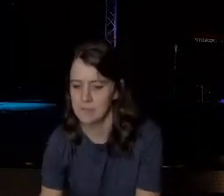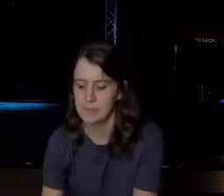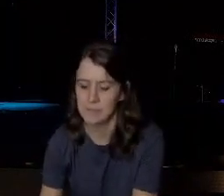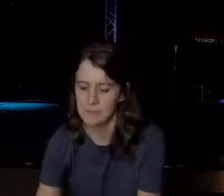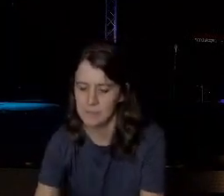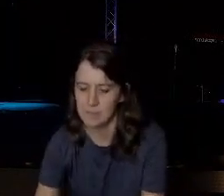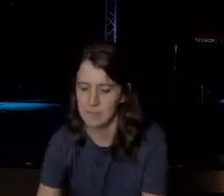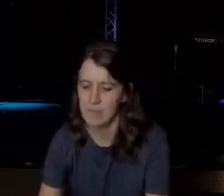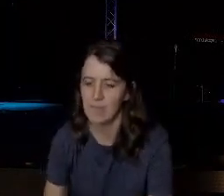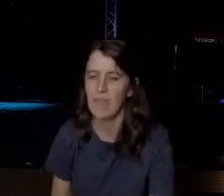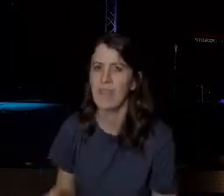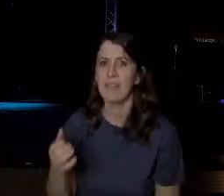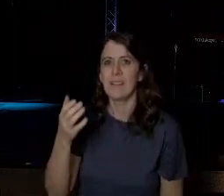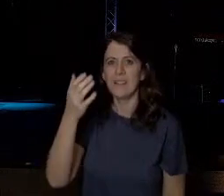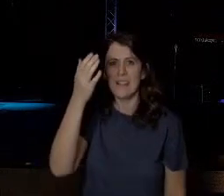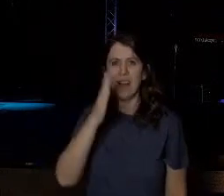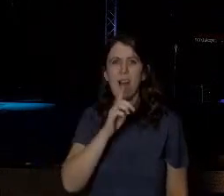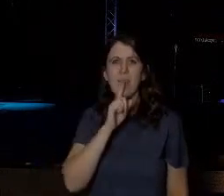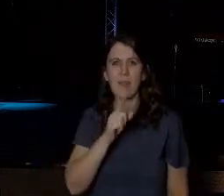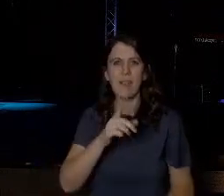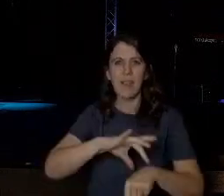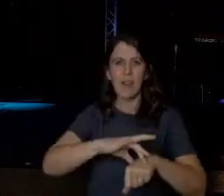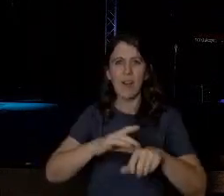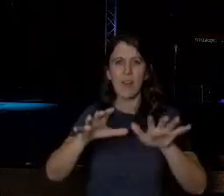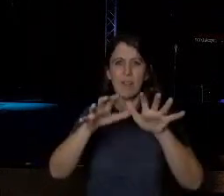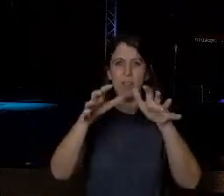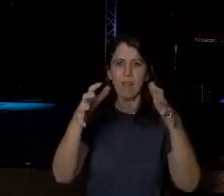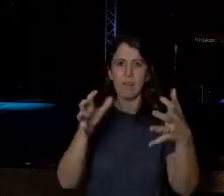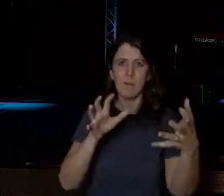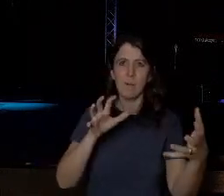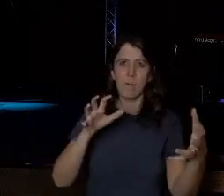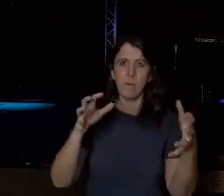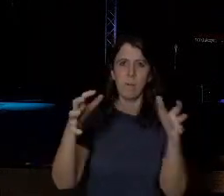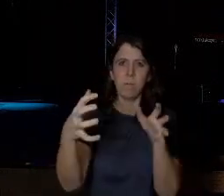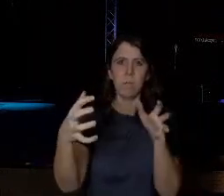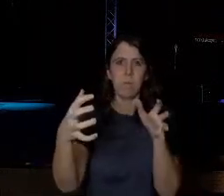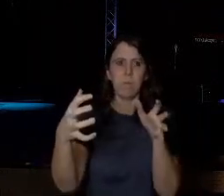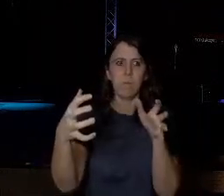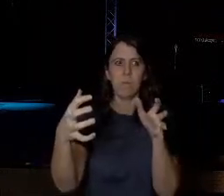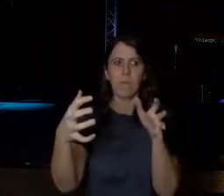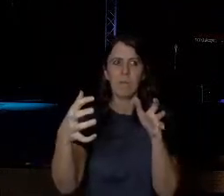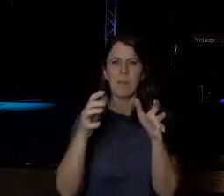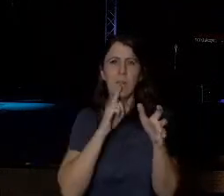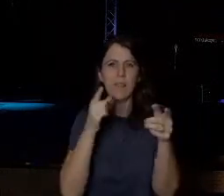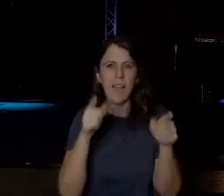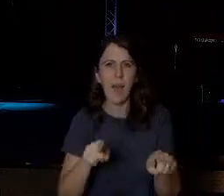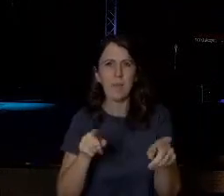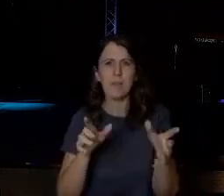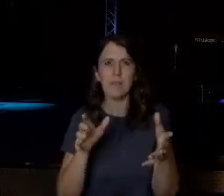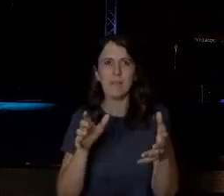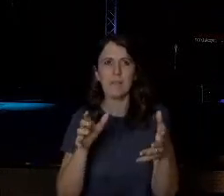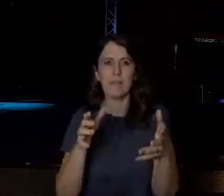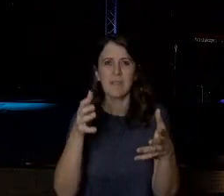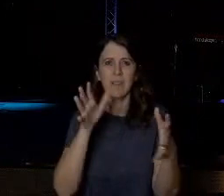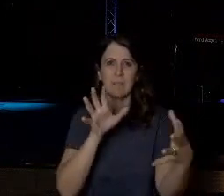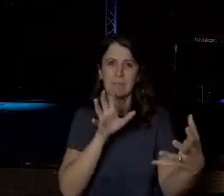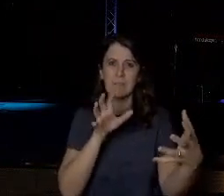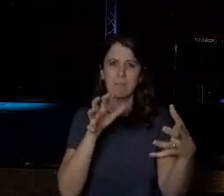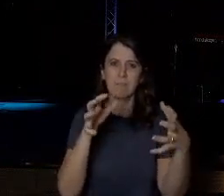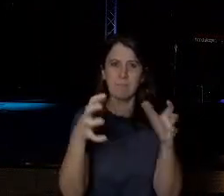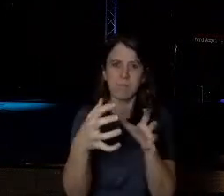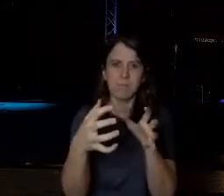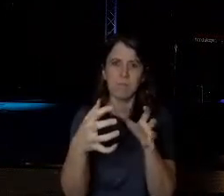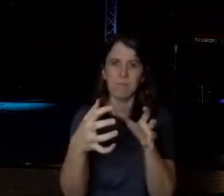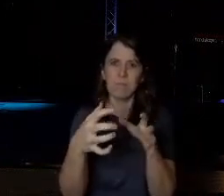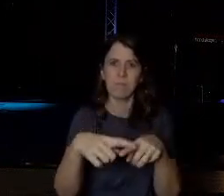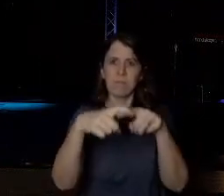really stop the earth on its axis? Did this really happen? Did God actually stop the earth? What really